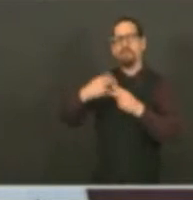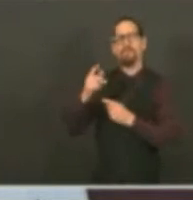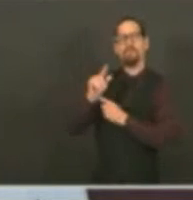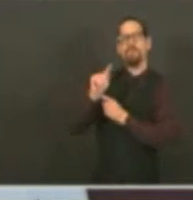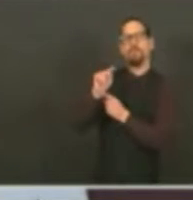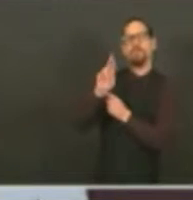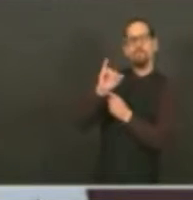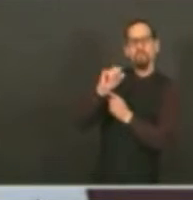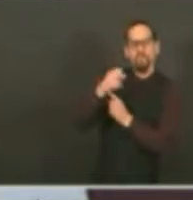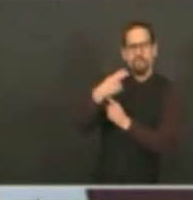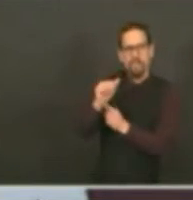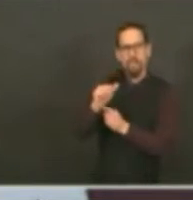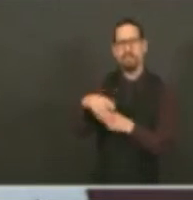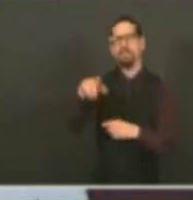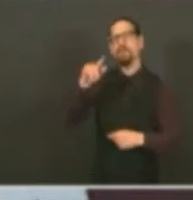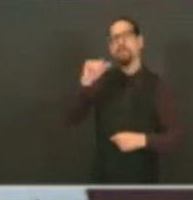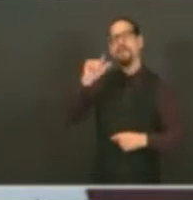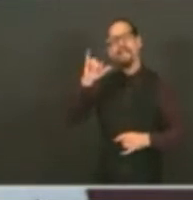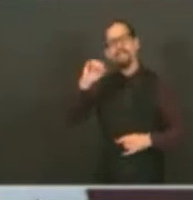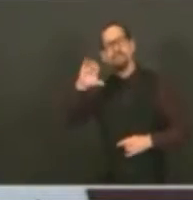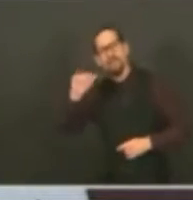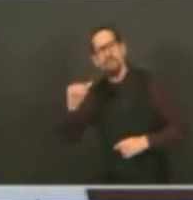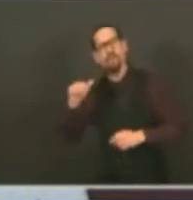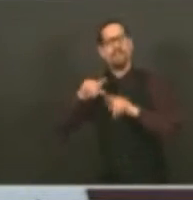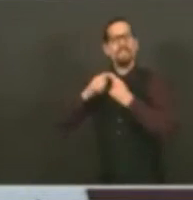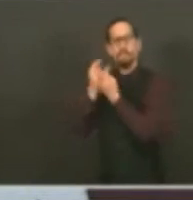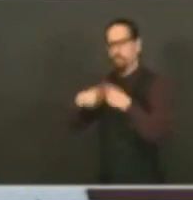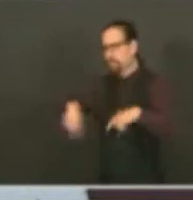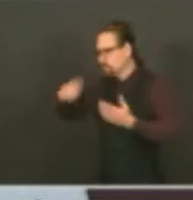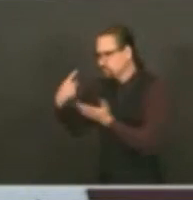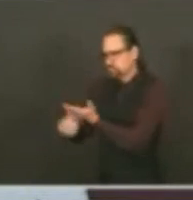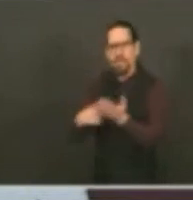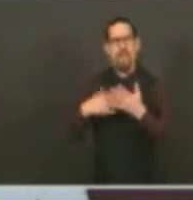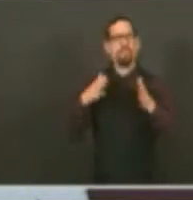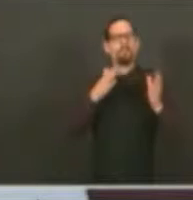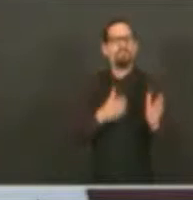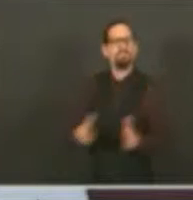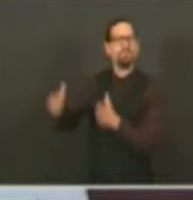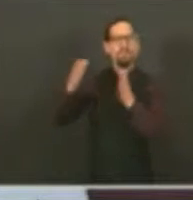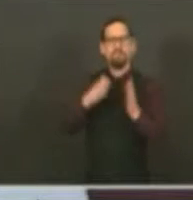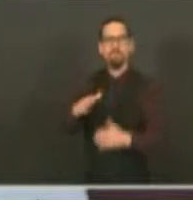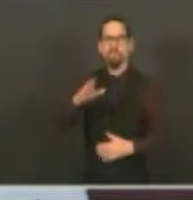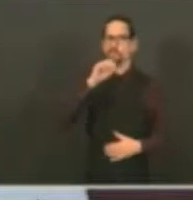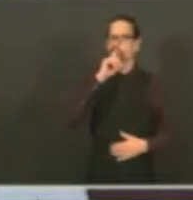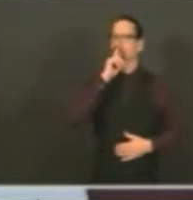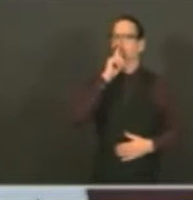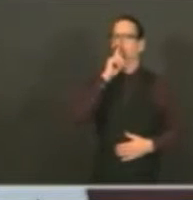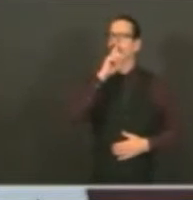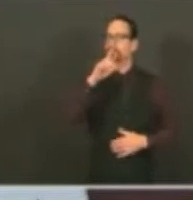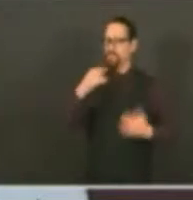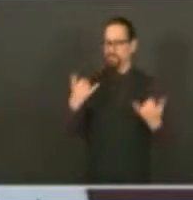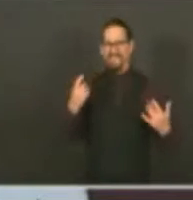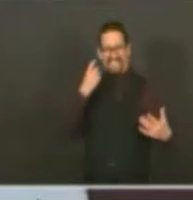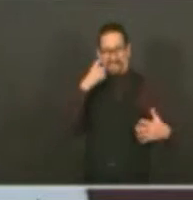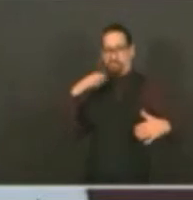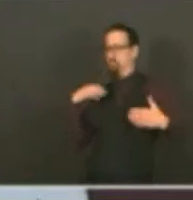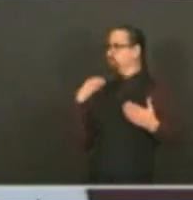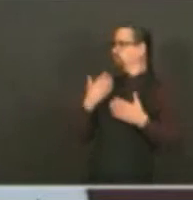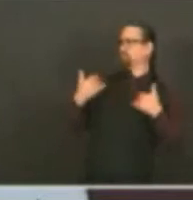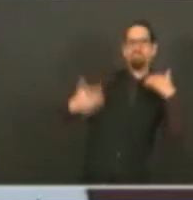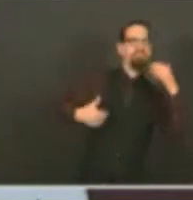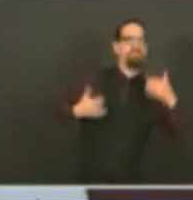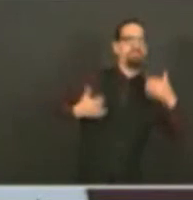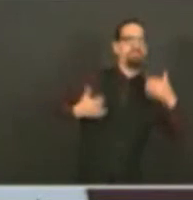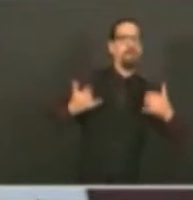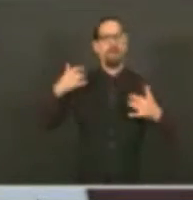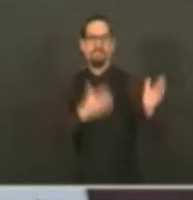planning for months. This isn't something that's just been thrown together in the last week. Our guiding principles are this. First and foremost is safety. I want to really